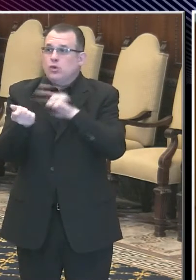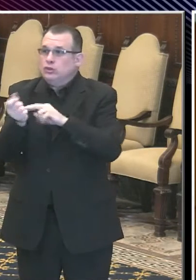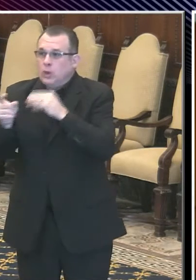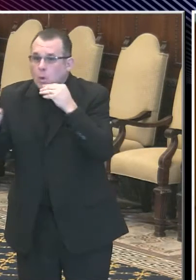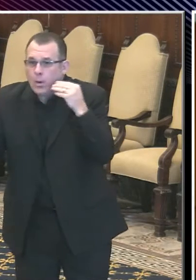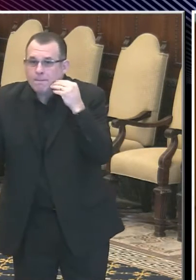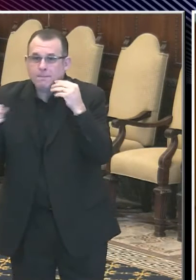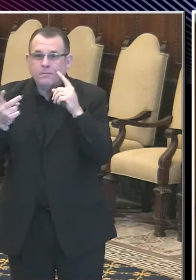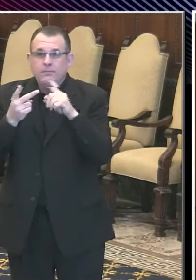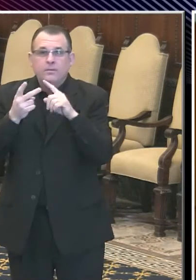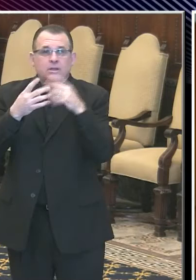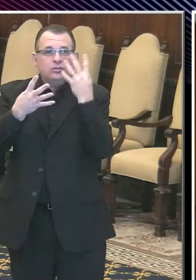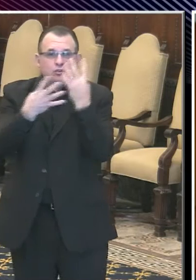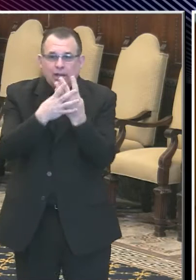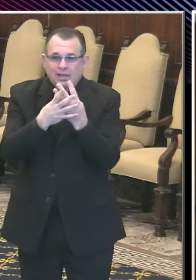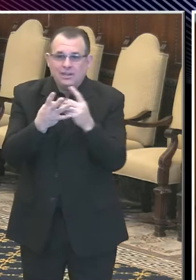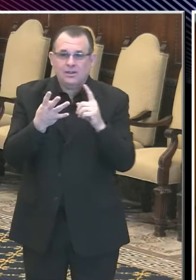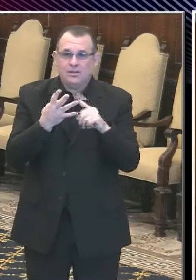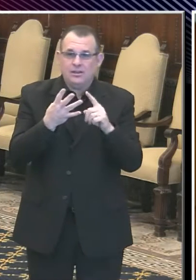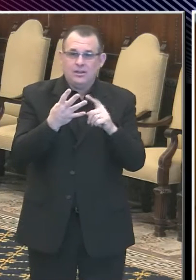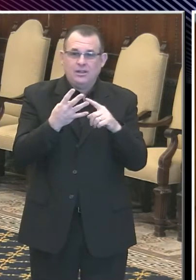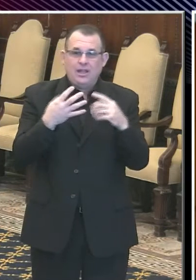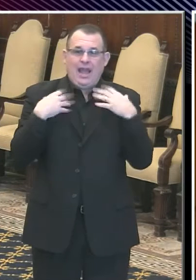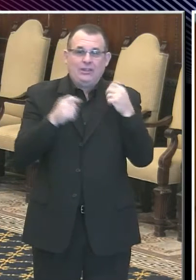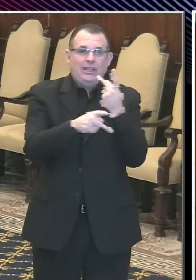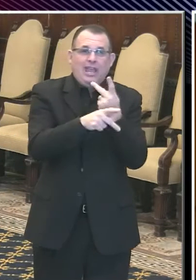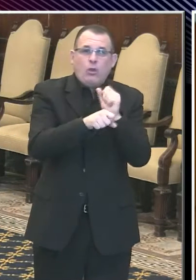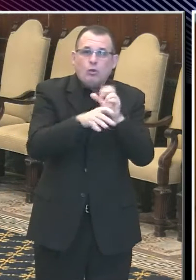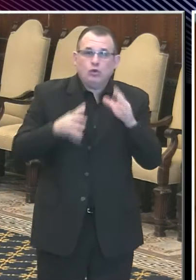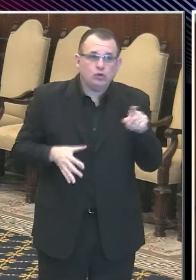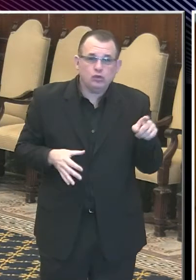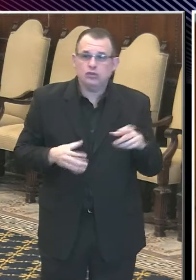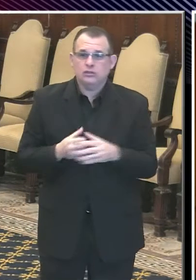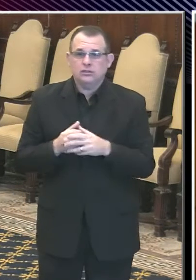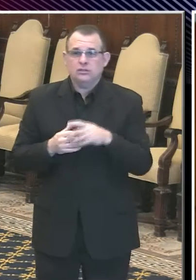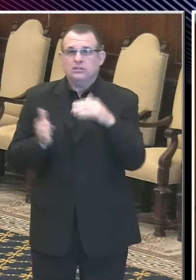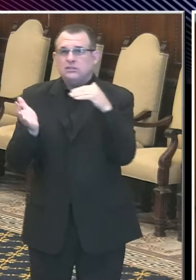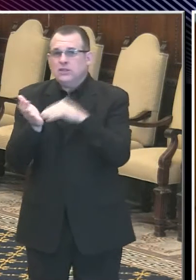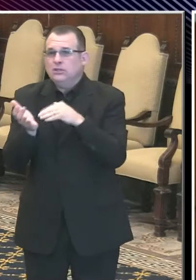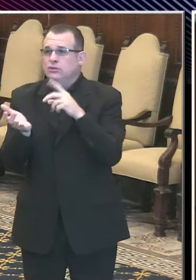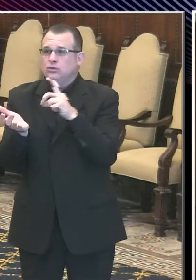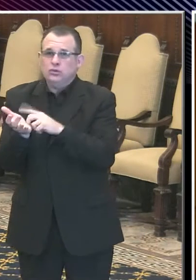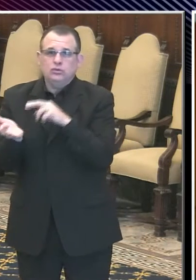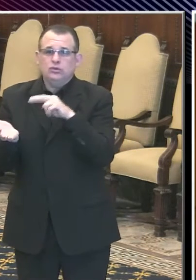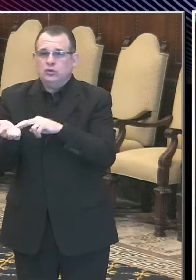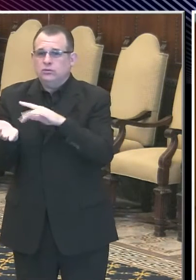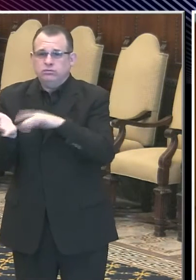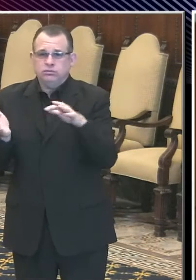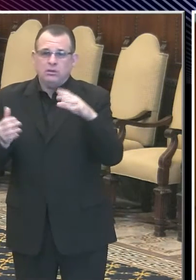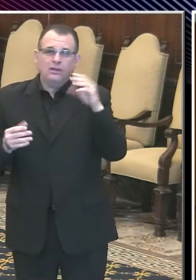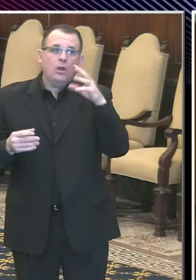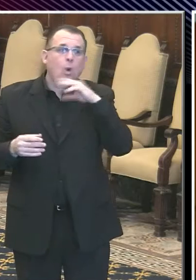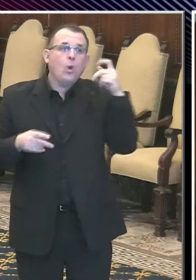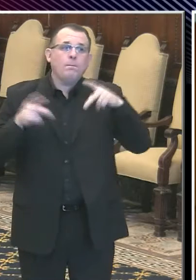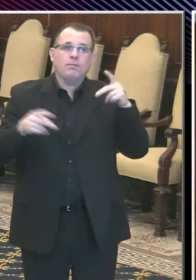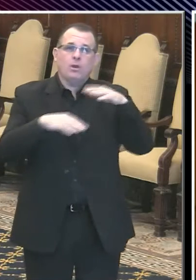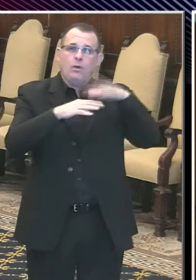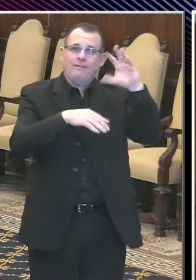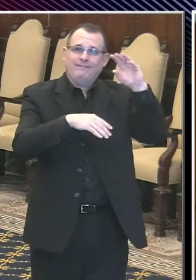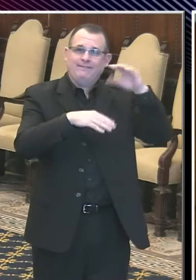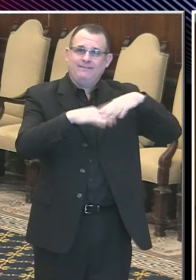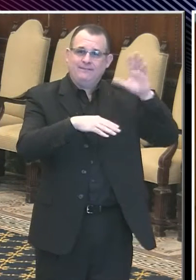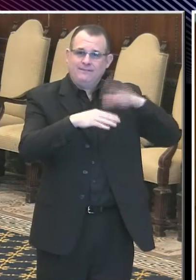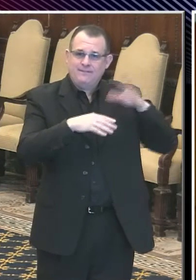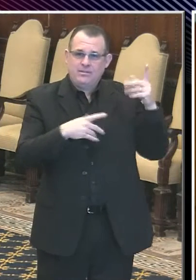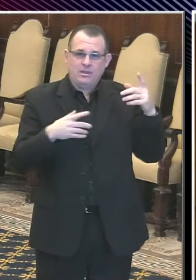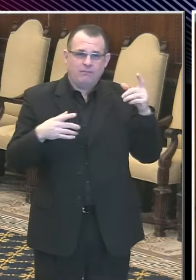congregate facilities, healthcare workers, and people who are older, who have underlying medical conditions for whom the infection could be more serious. Now,